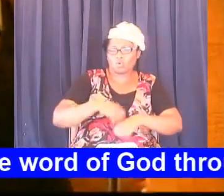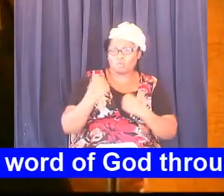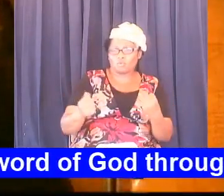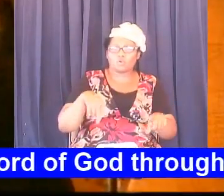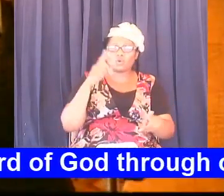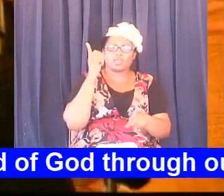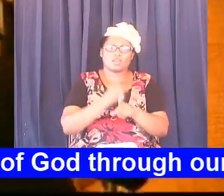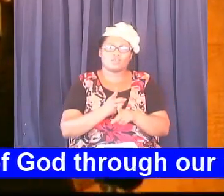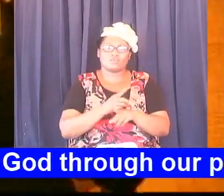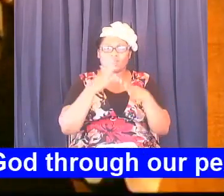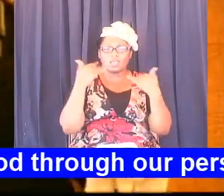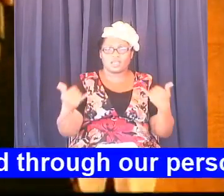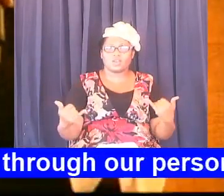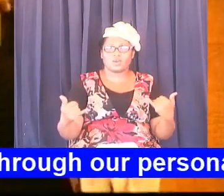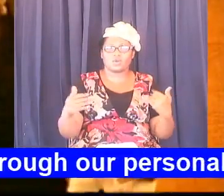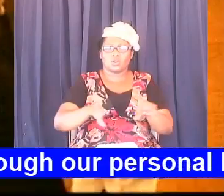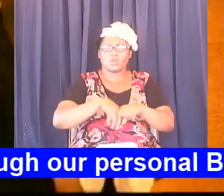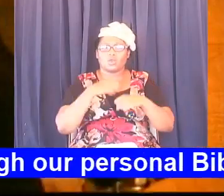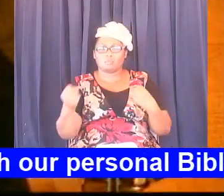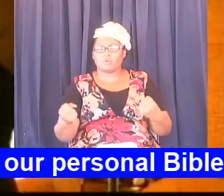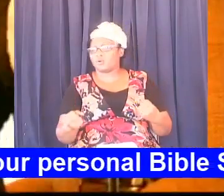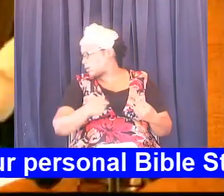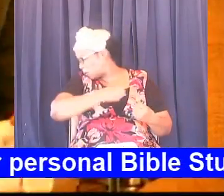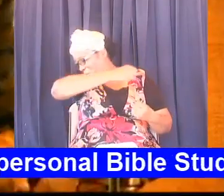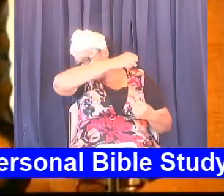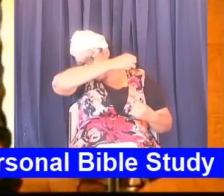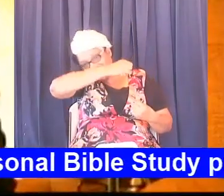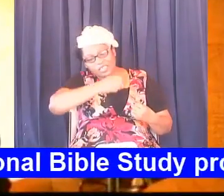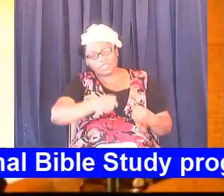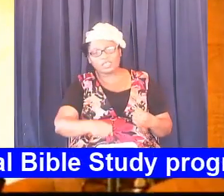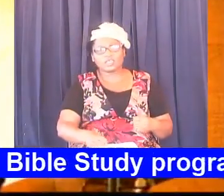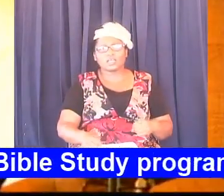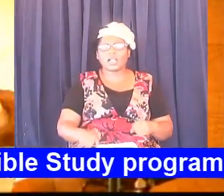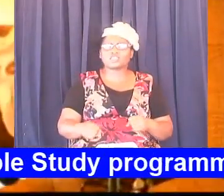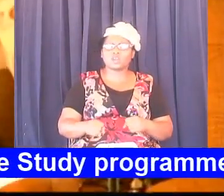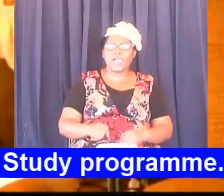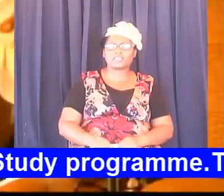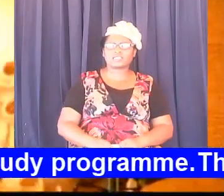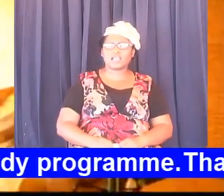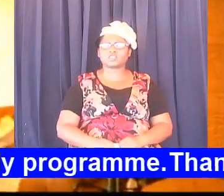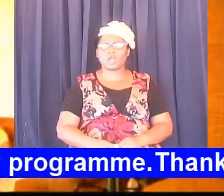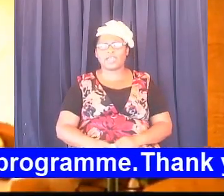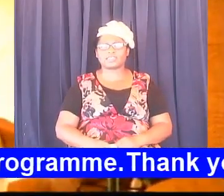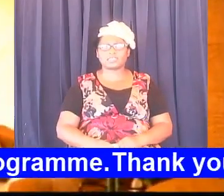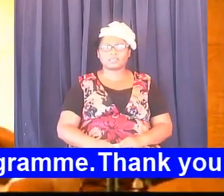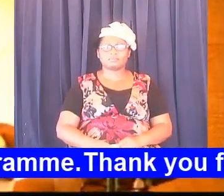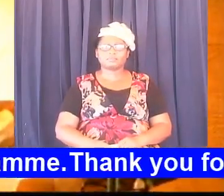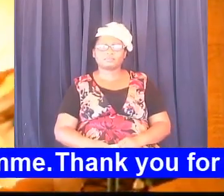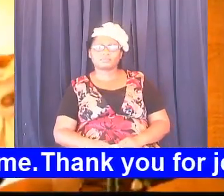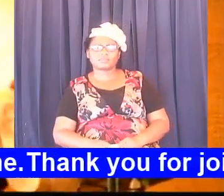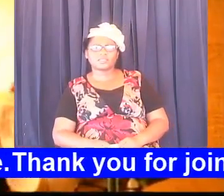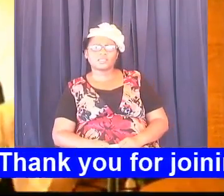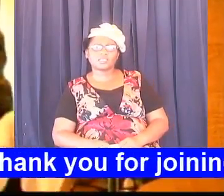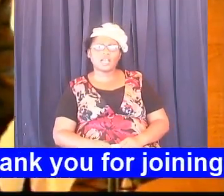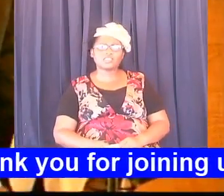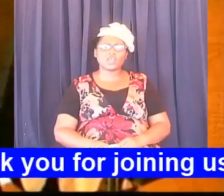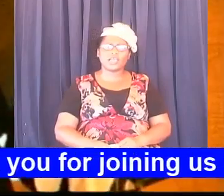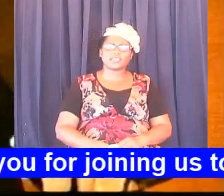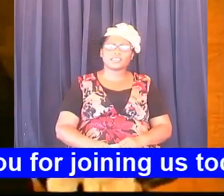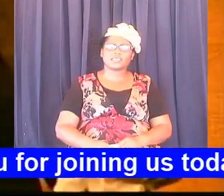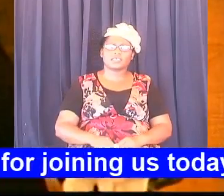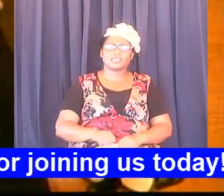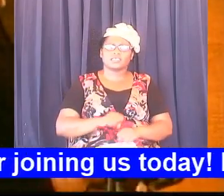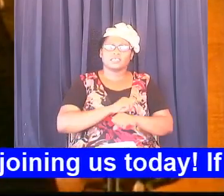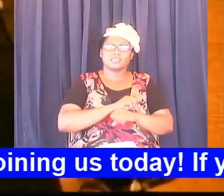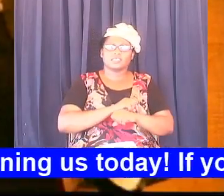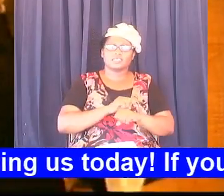broken and a contrite heart, God, you will not despise. God, strengthen the weak this morning, mighty